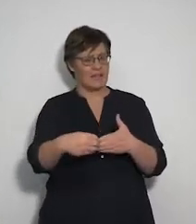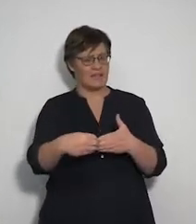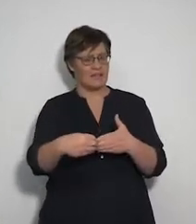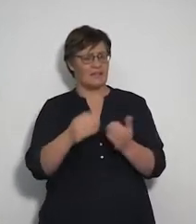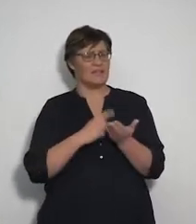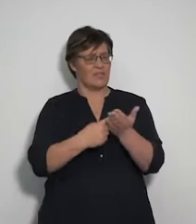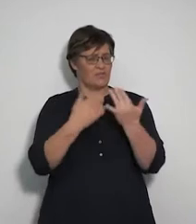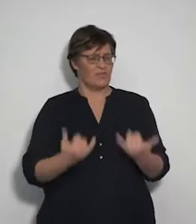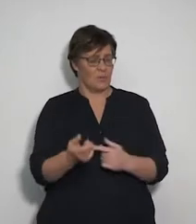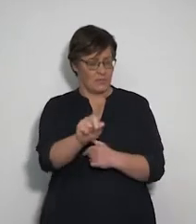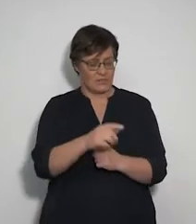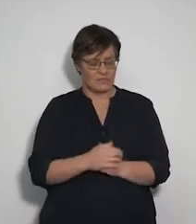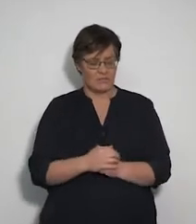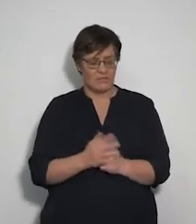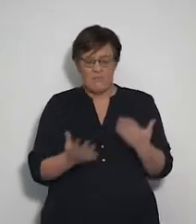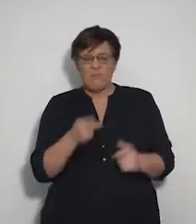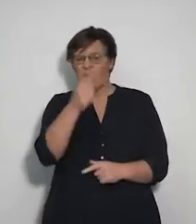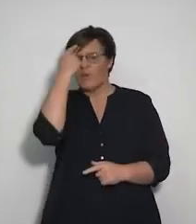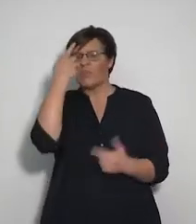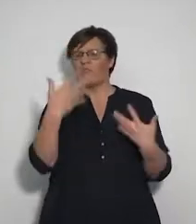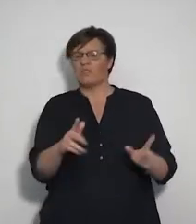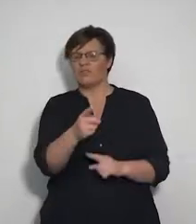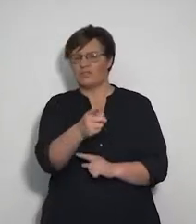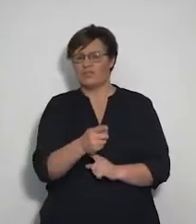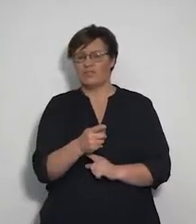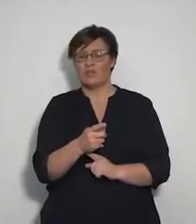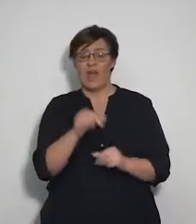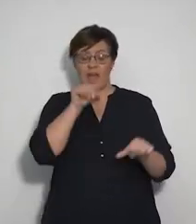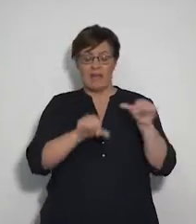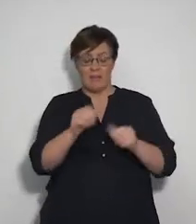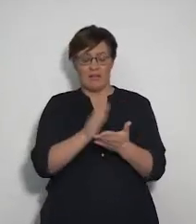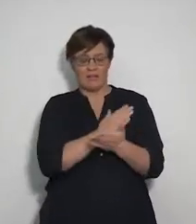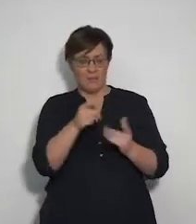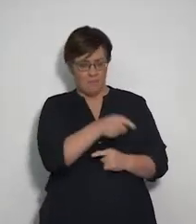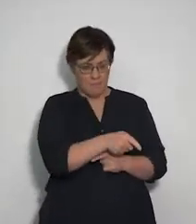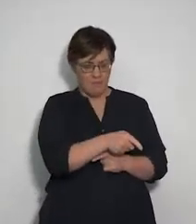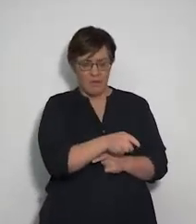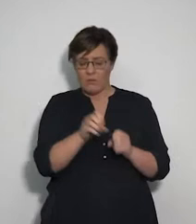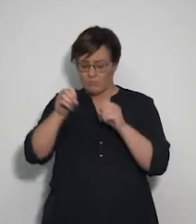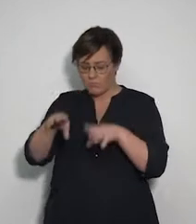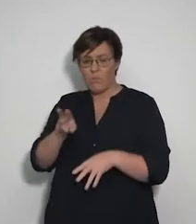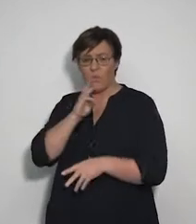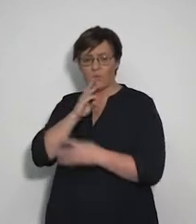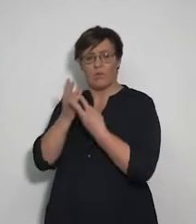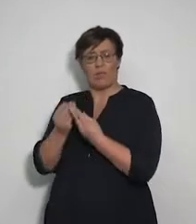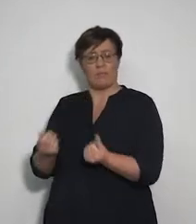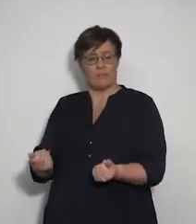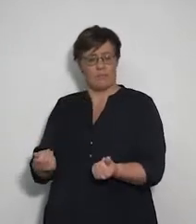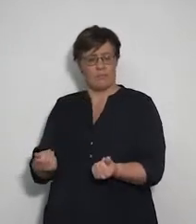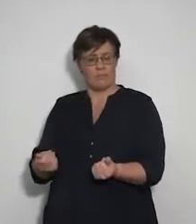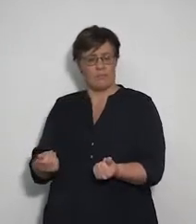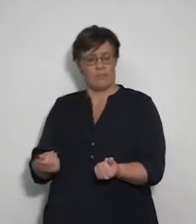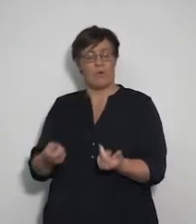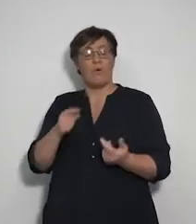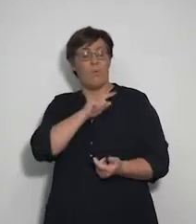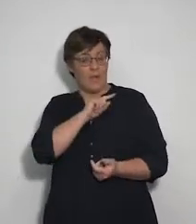is that have you thought about why do some chemicals actually dissolve in water? All right, because we're